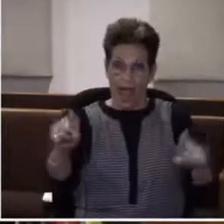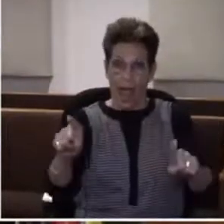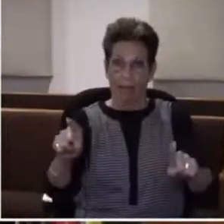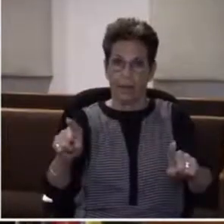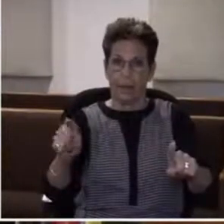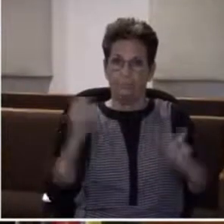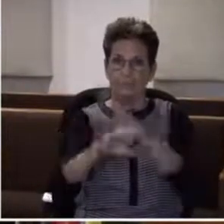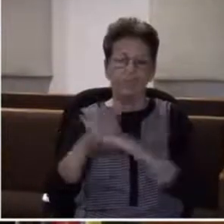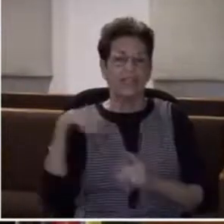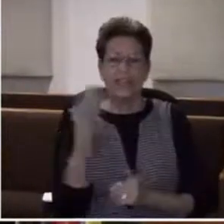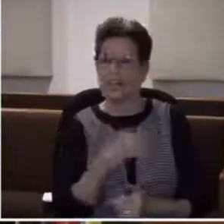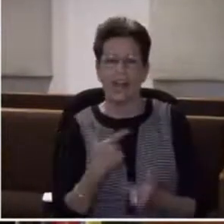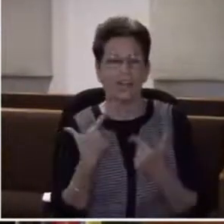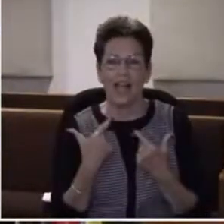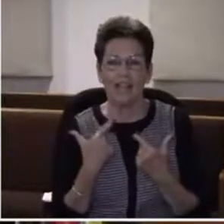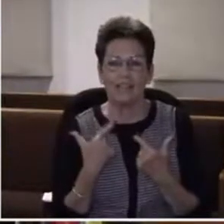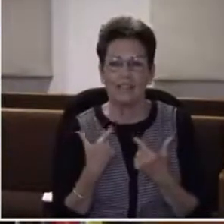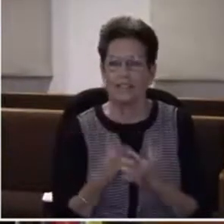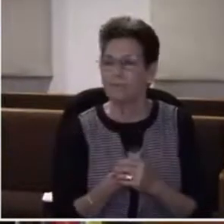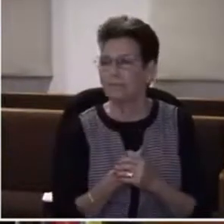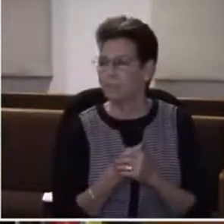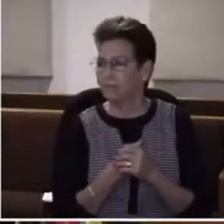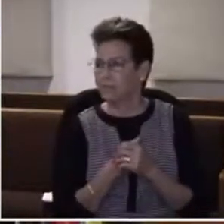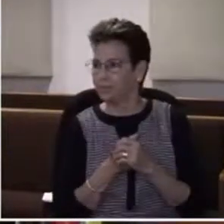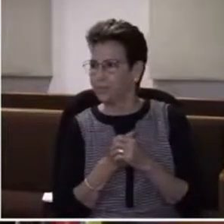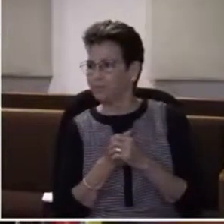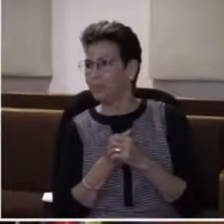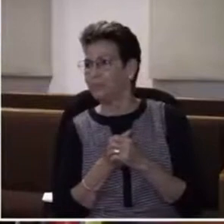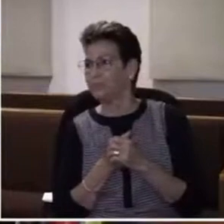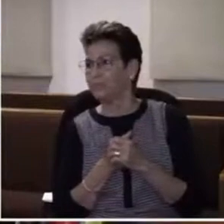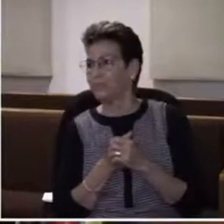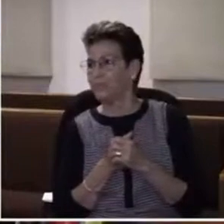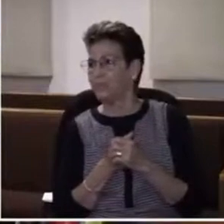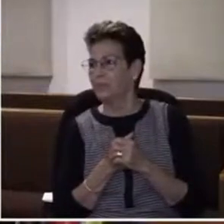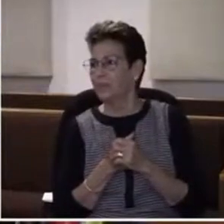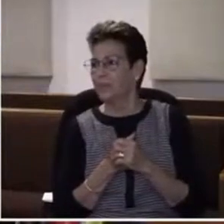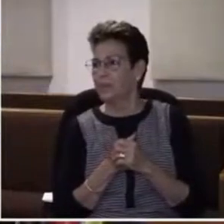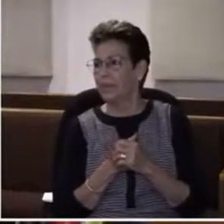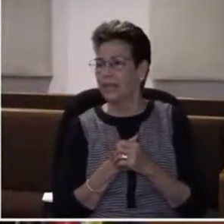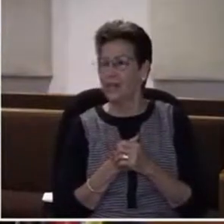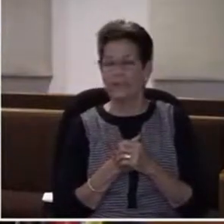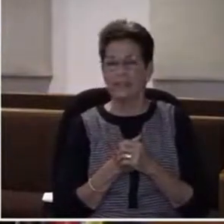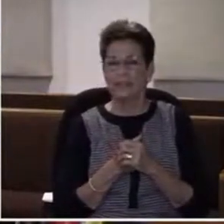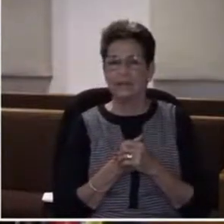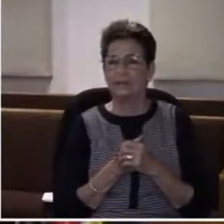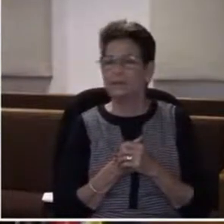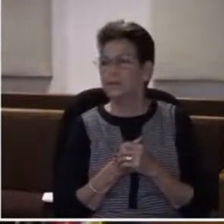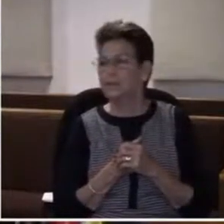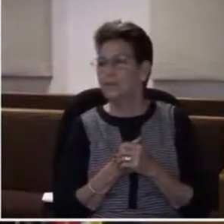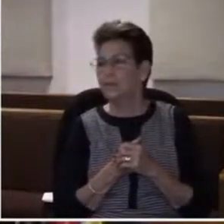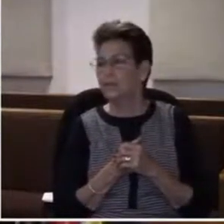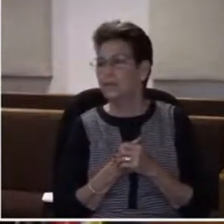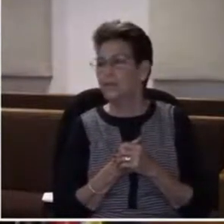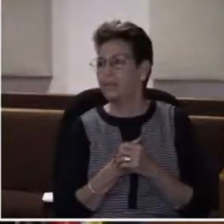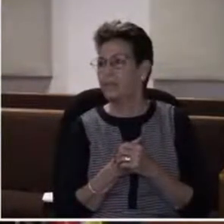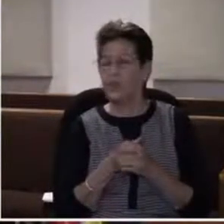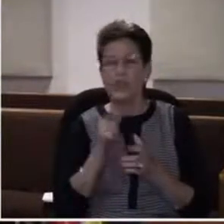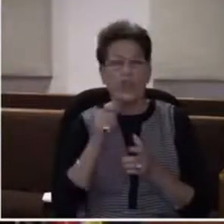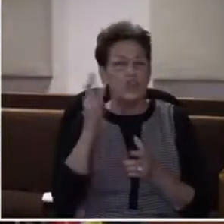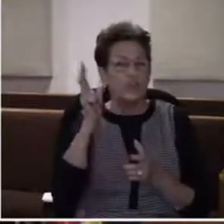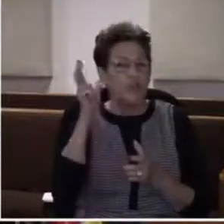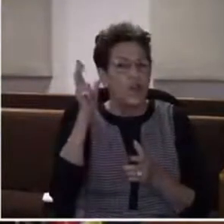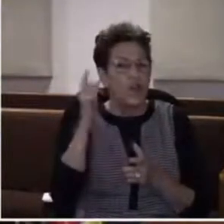And what we smell to be sour, God smells to be sweet. You've heard